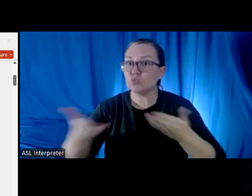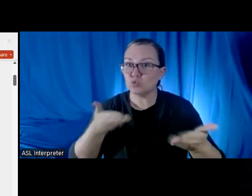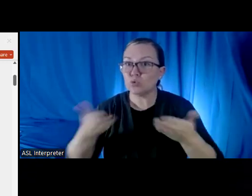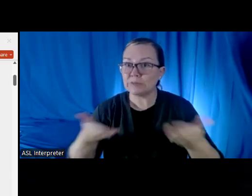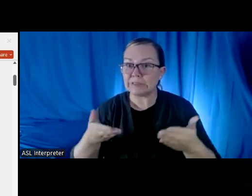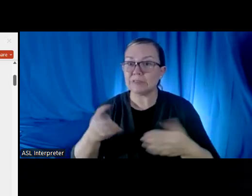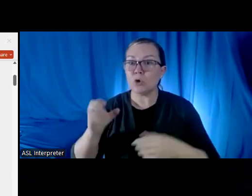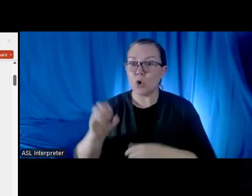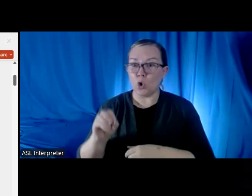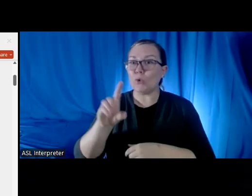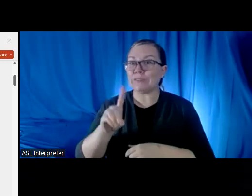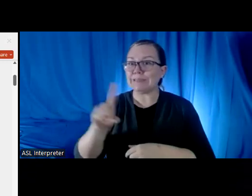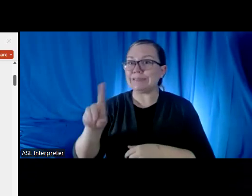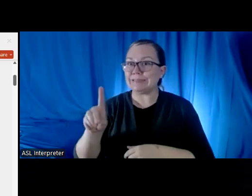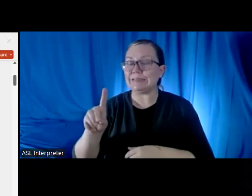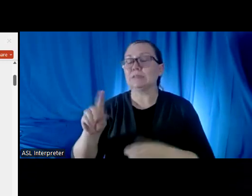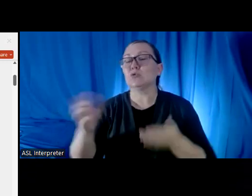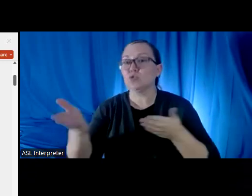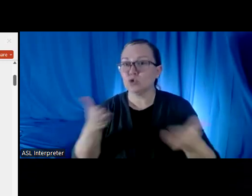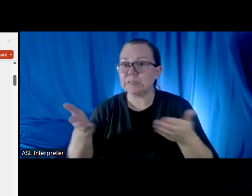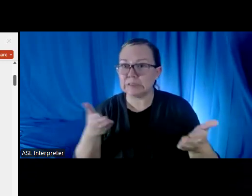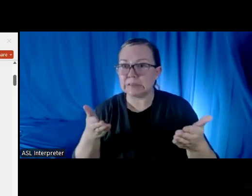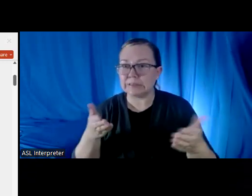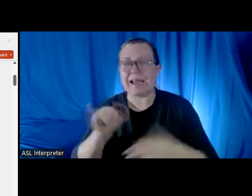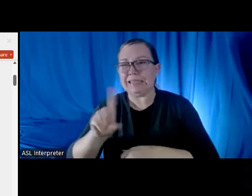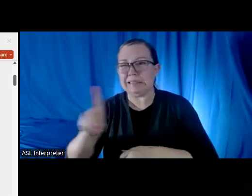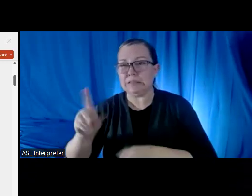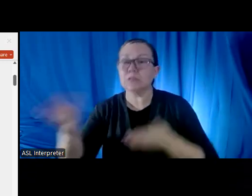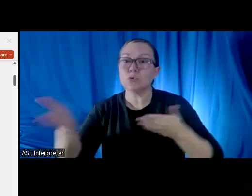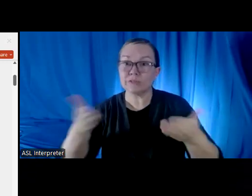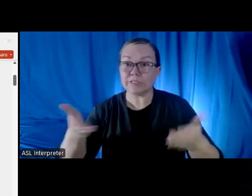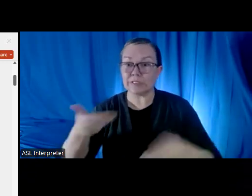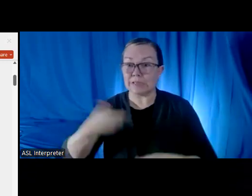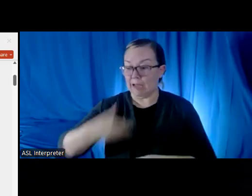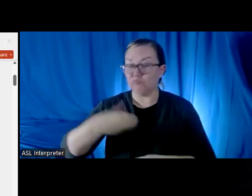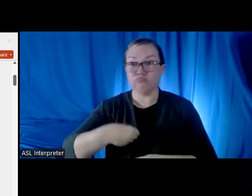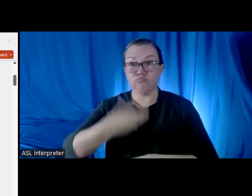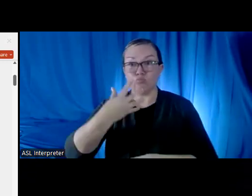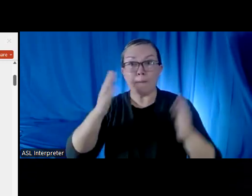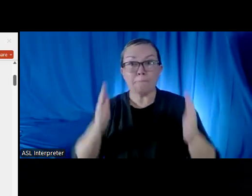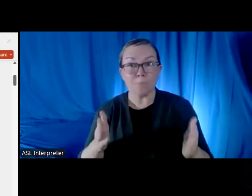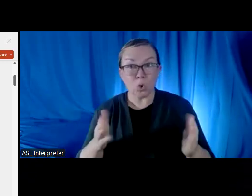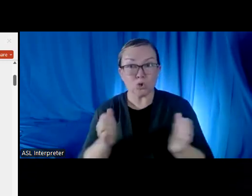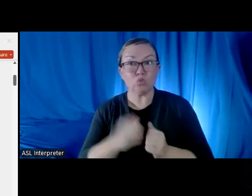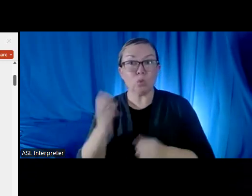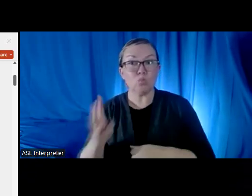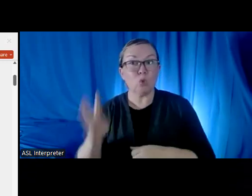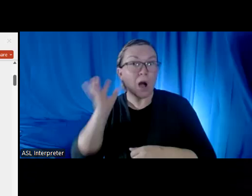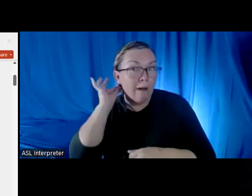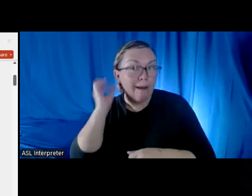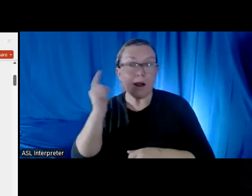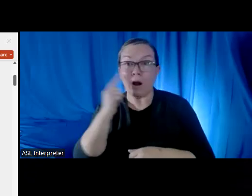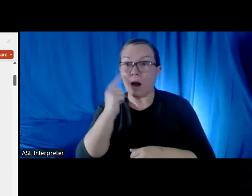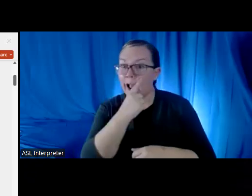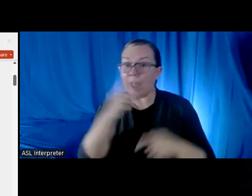Office of Developmental Disability Services. I am a Caucasian person with brown hair and brown eyes, and I'm